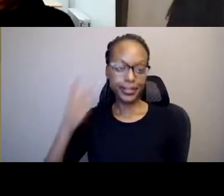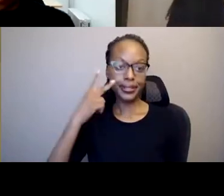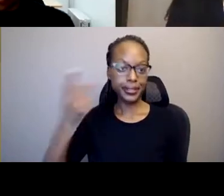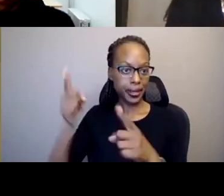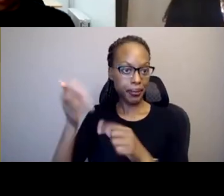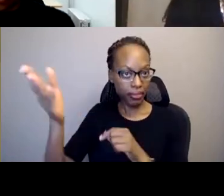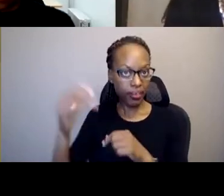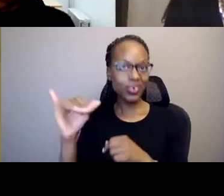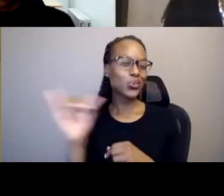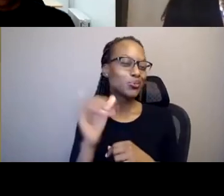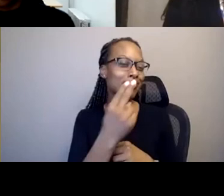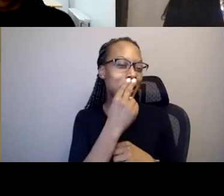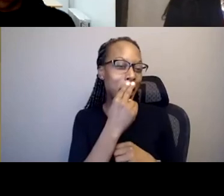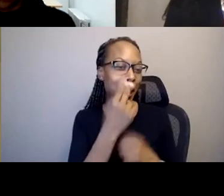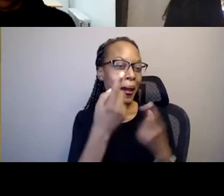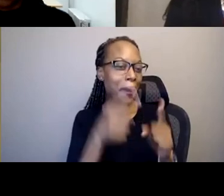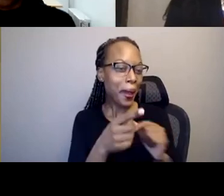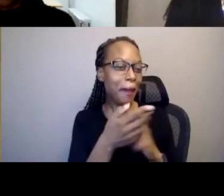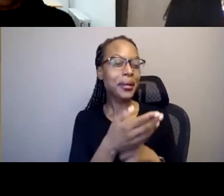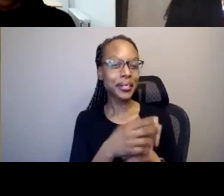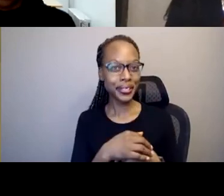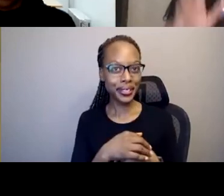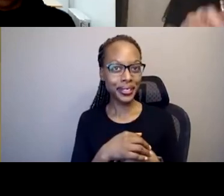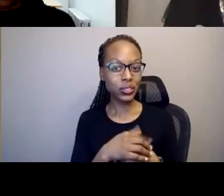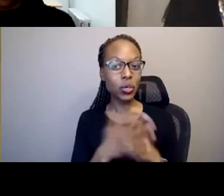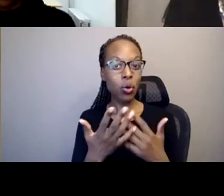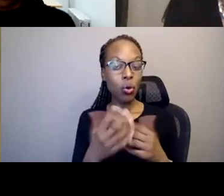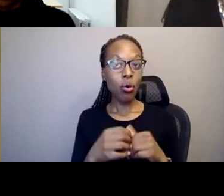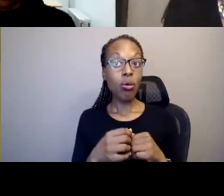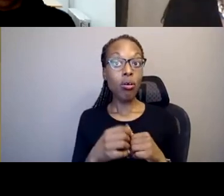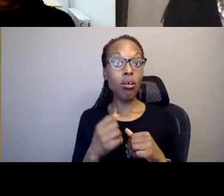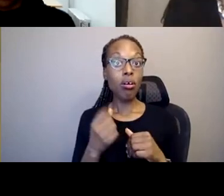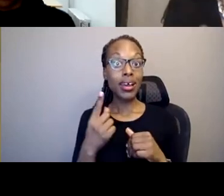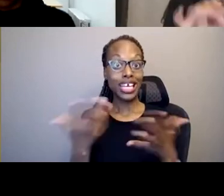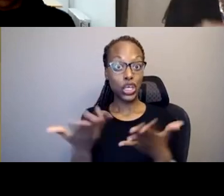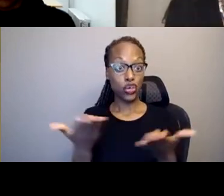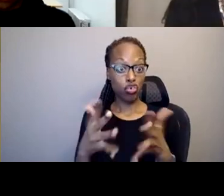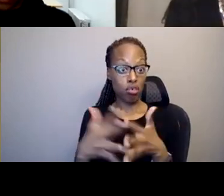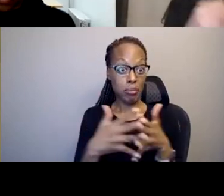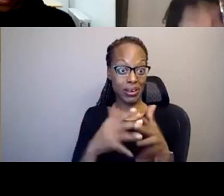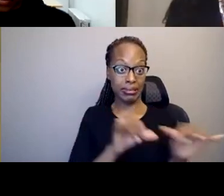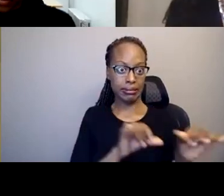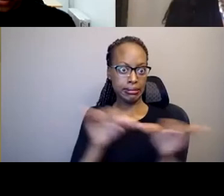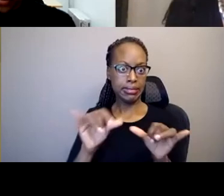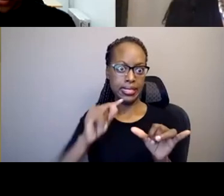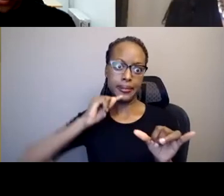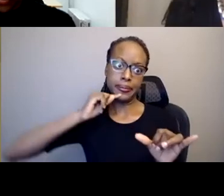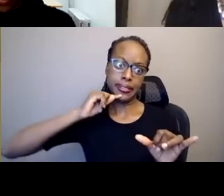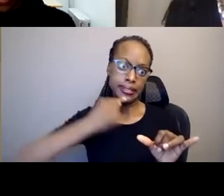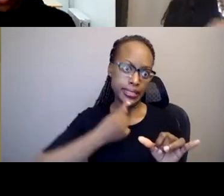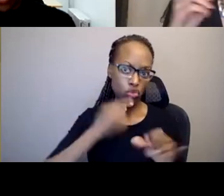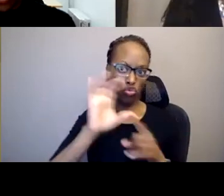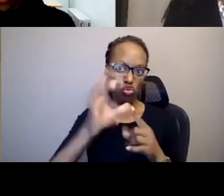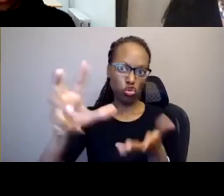Nazi Germany, right? And so I'm not sure if those are the stakes here in America, but at a time where there is growing